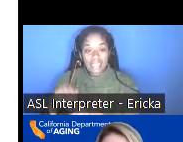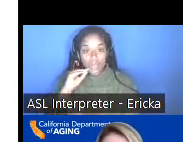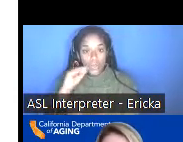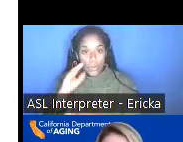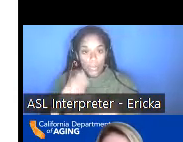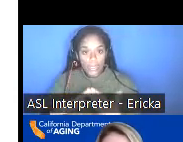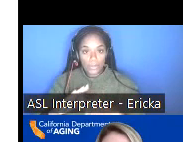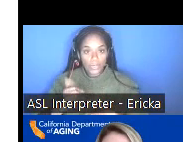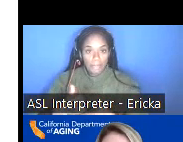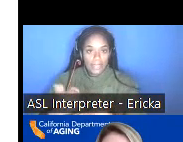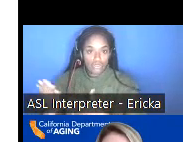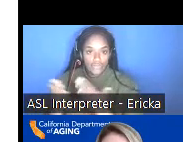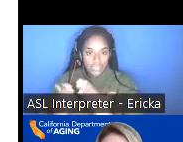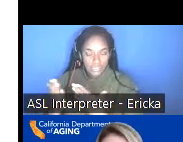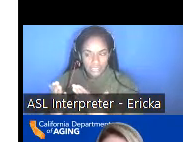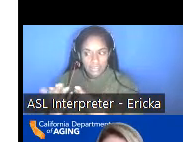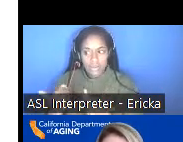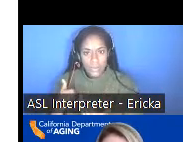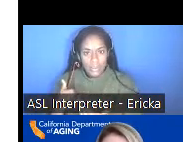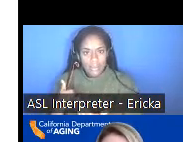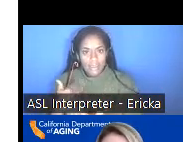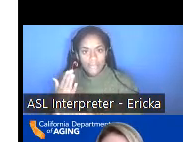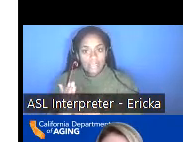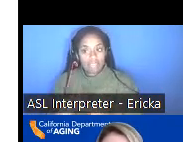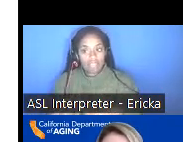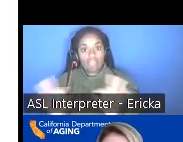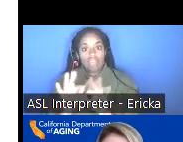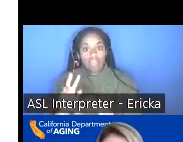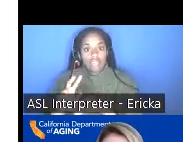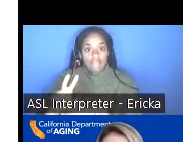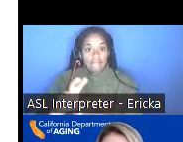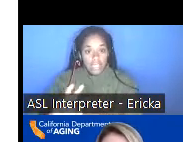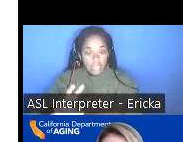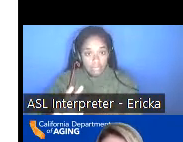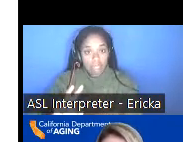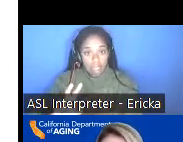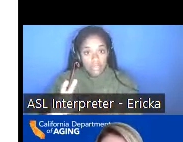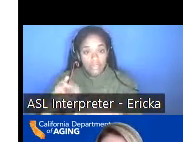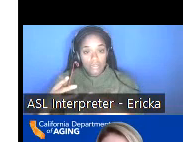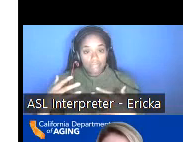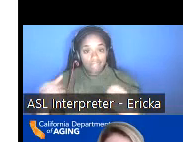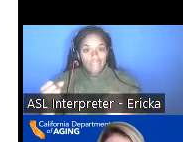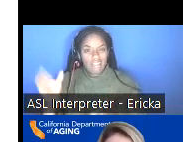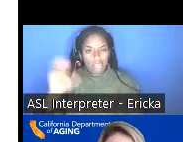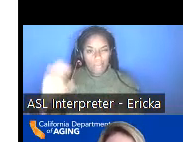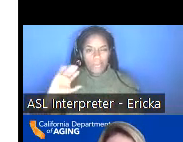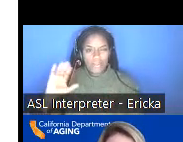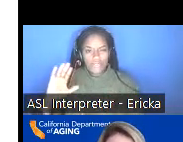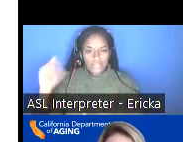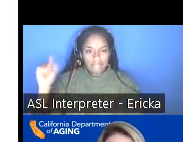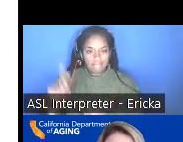community-based services. We have some significant investments to restore the previous reductions that were made to